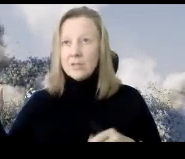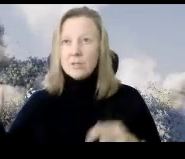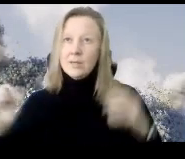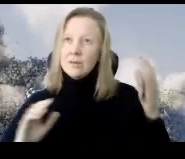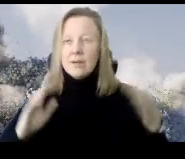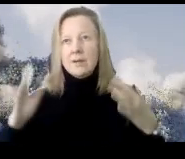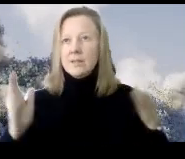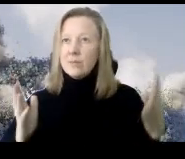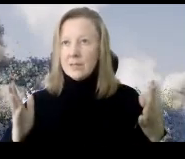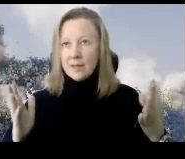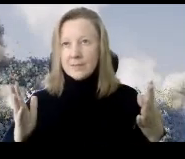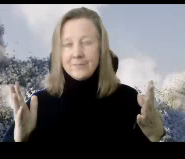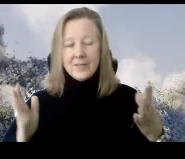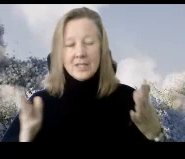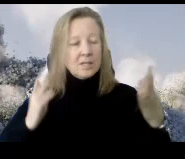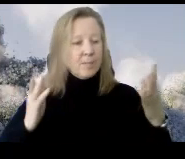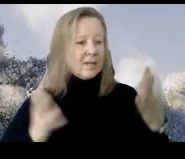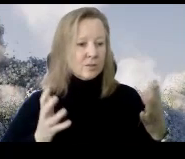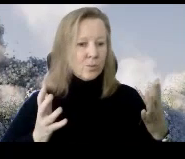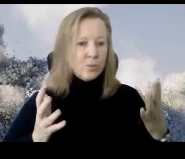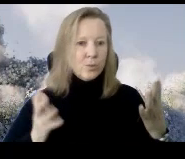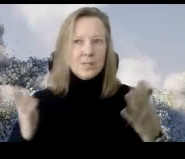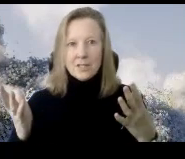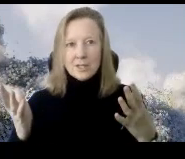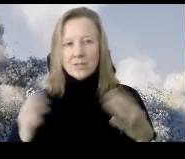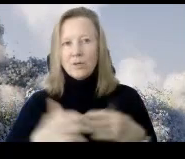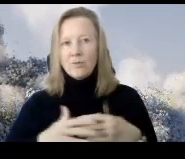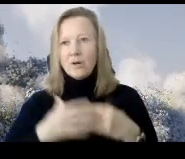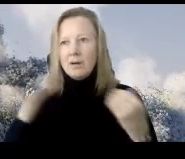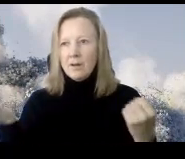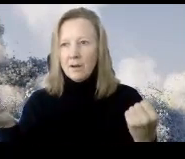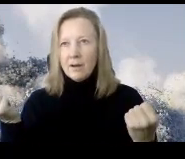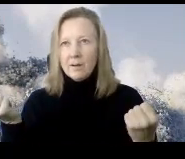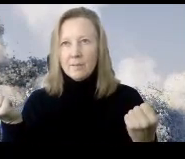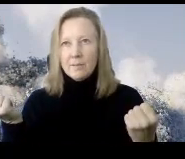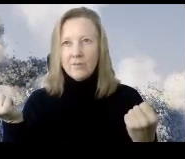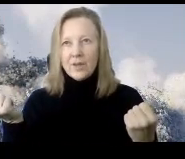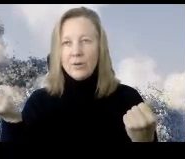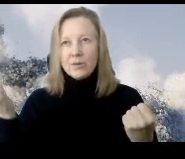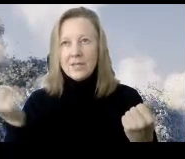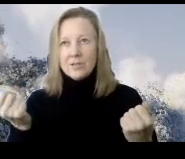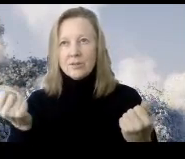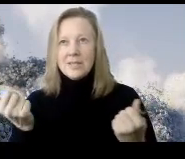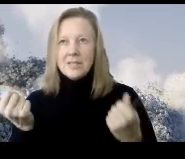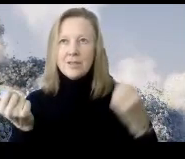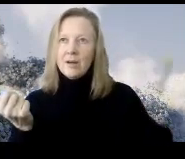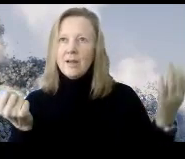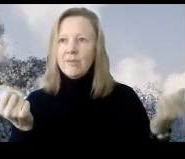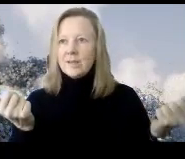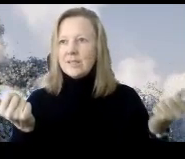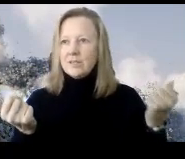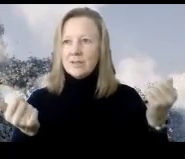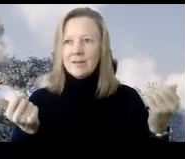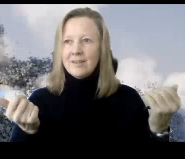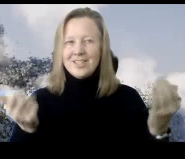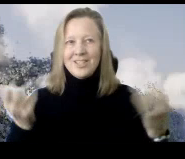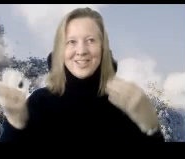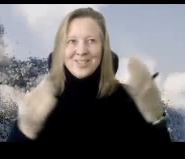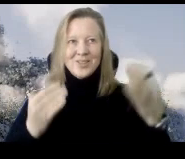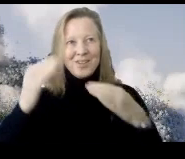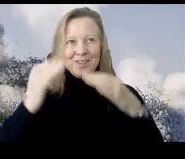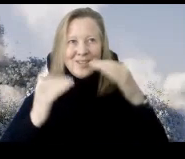across the country, they're at all different times. It just depends who's teaching. So if our Vancouver teacher is teaching or a Halifax teacher